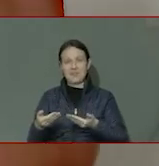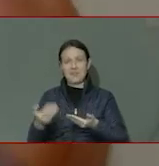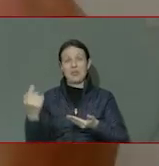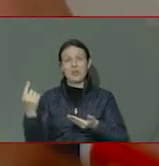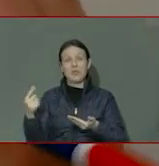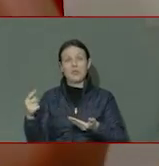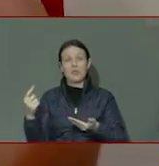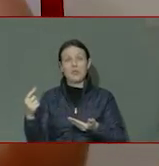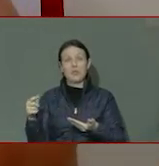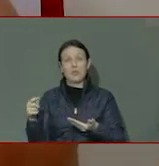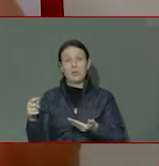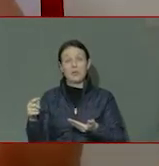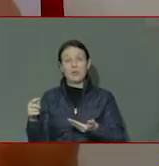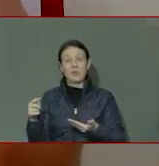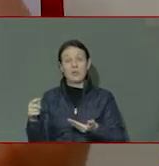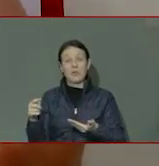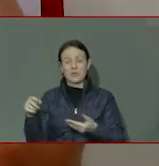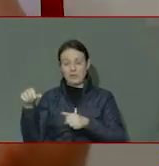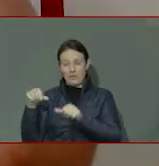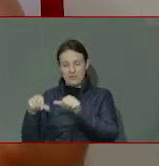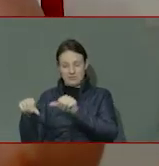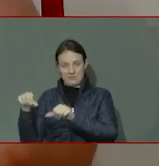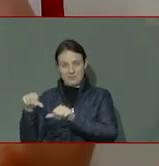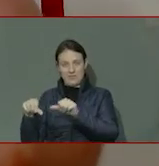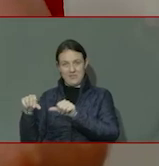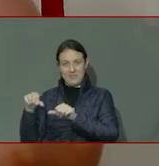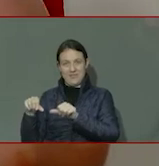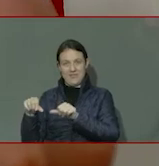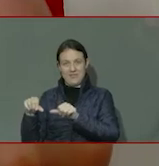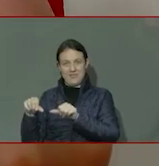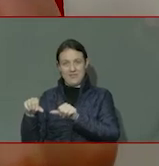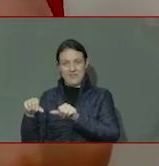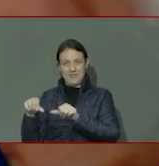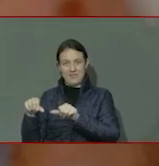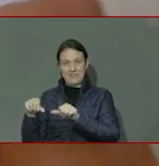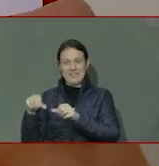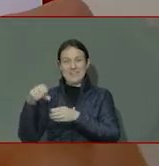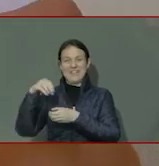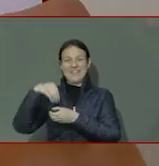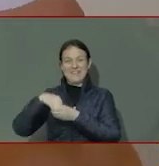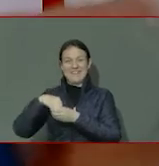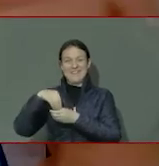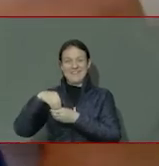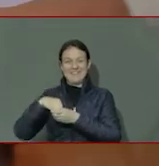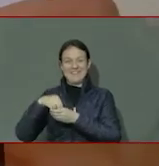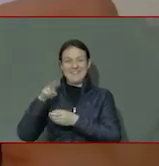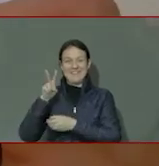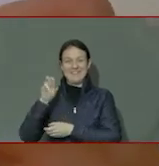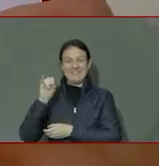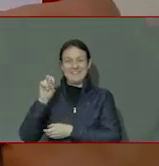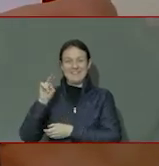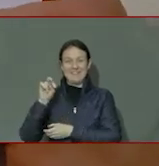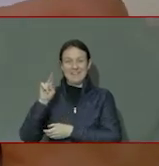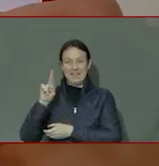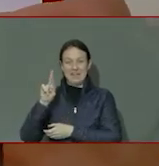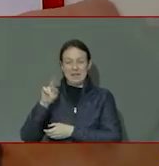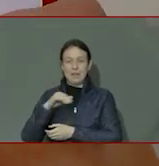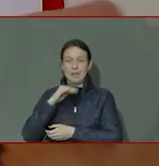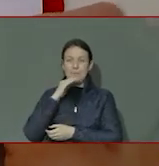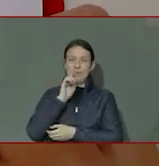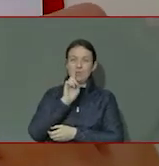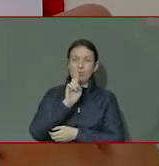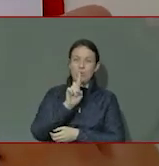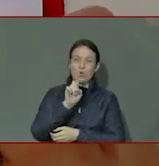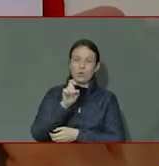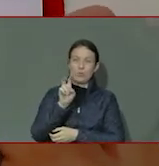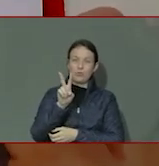of ethanoic acid that is present in the vinegar. So it's going to be 1.2